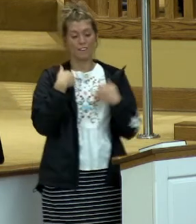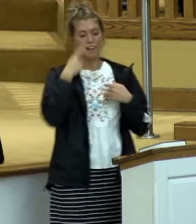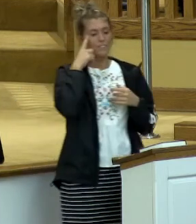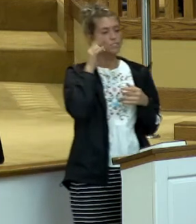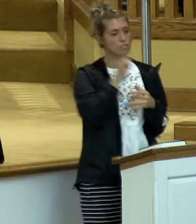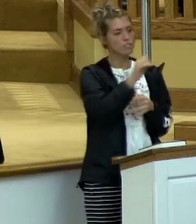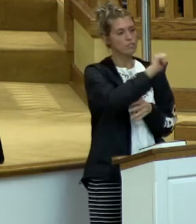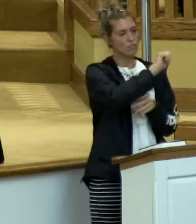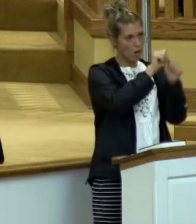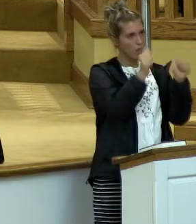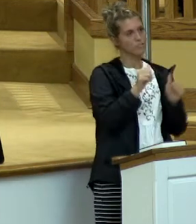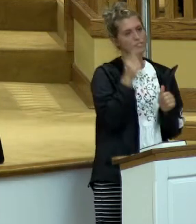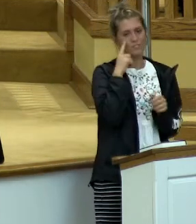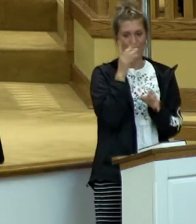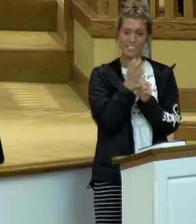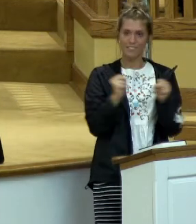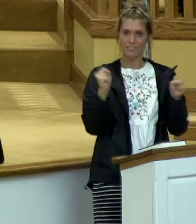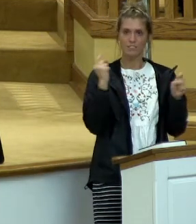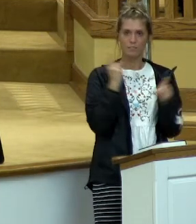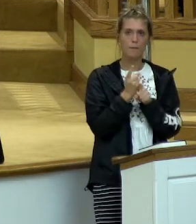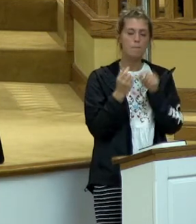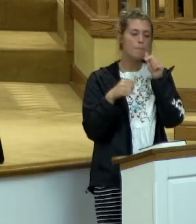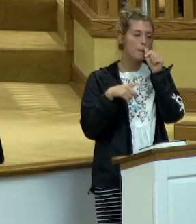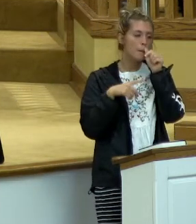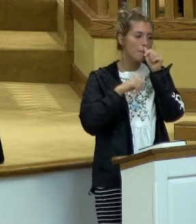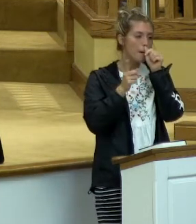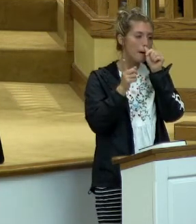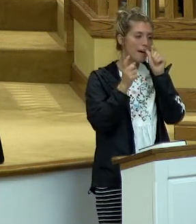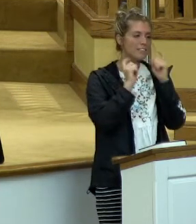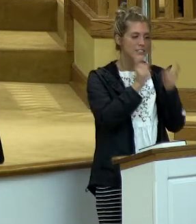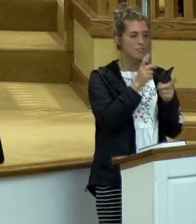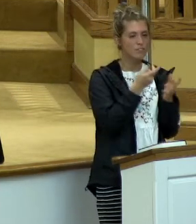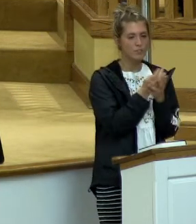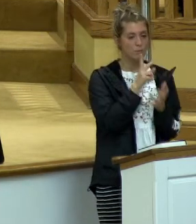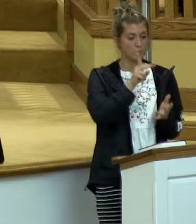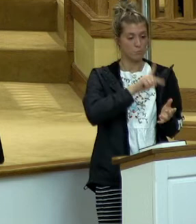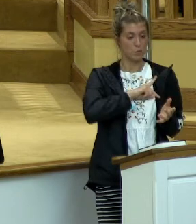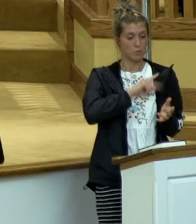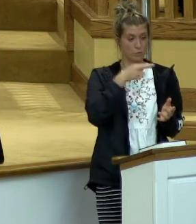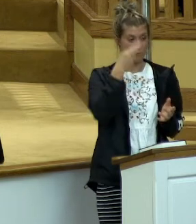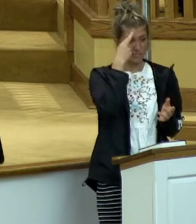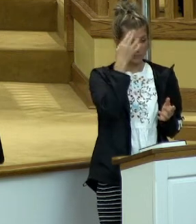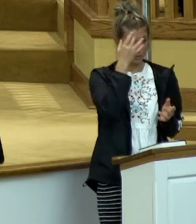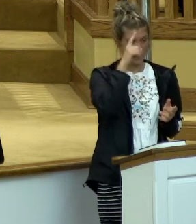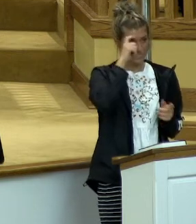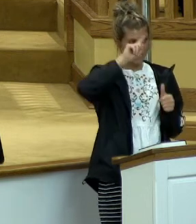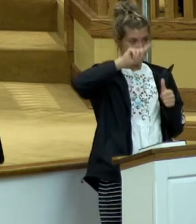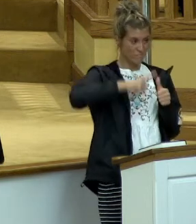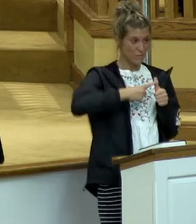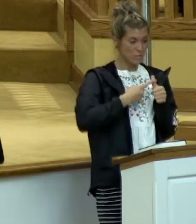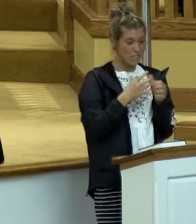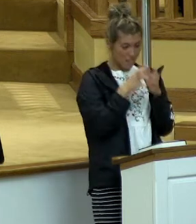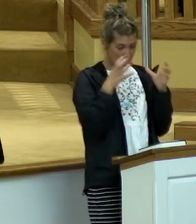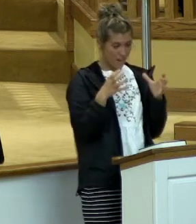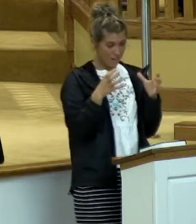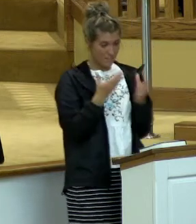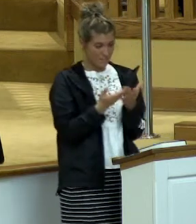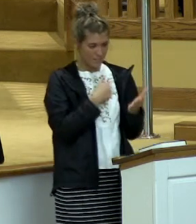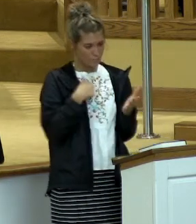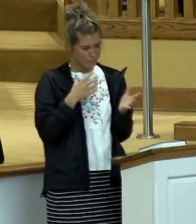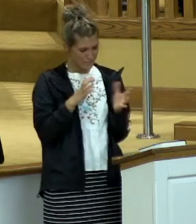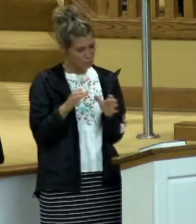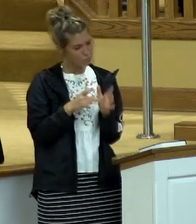now in salvation. Thank God for that. But let me give you a couple of personal reasons why, because first of all, tonight, a lot of what we do in the Christian